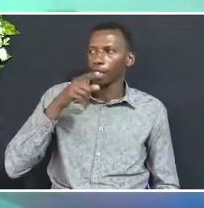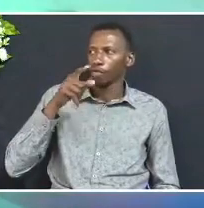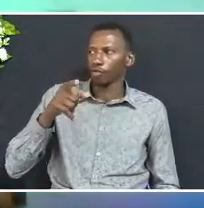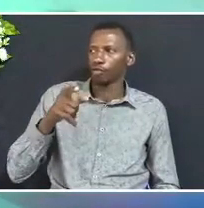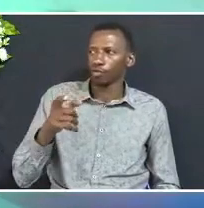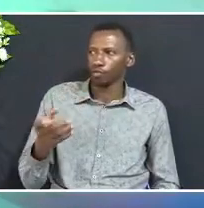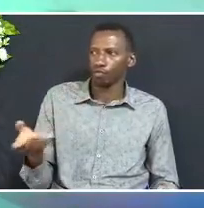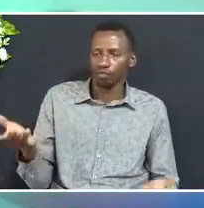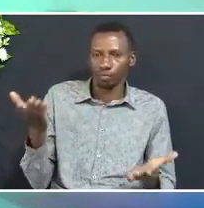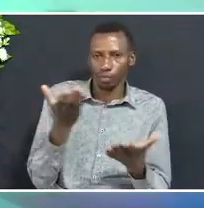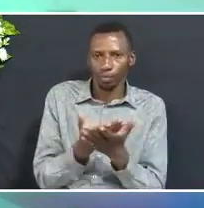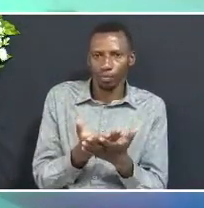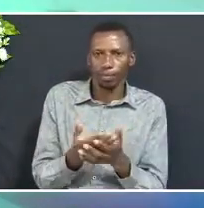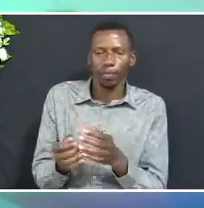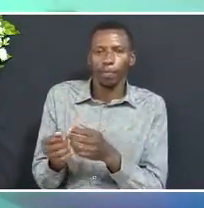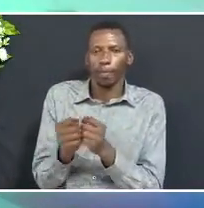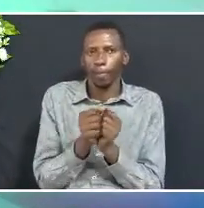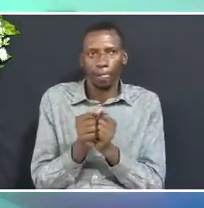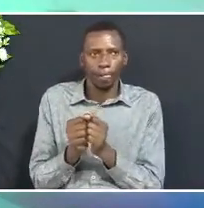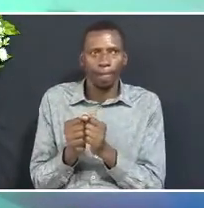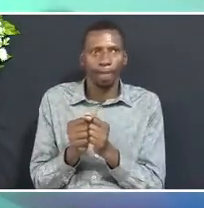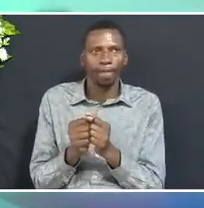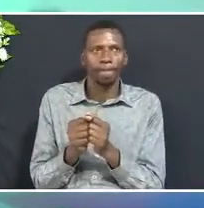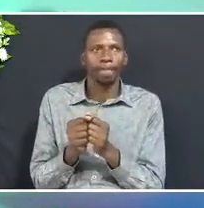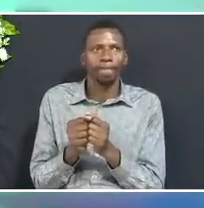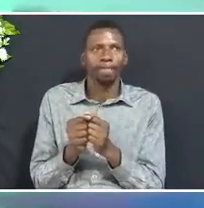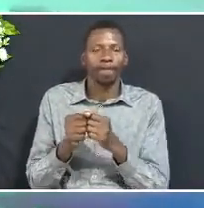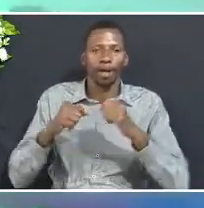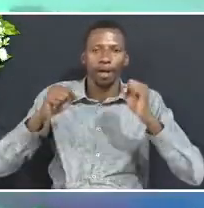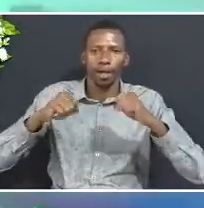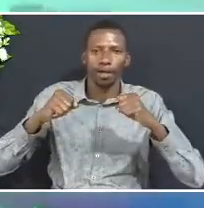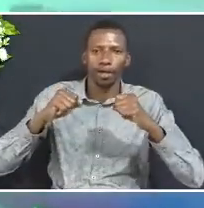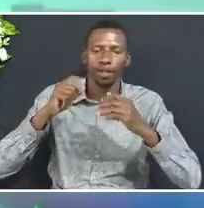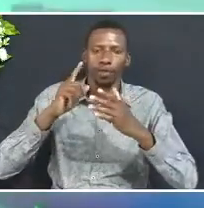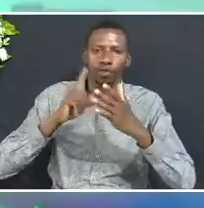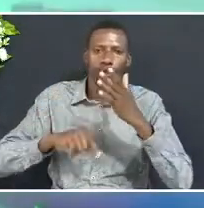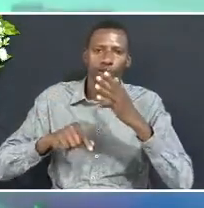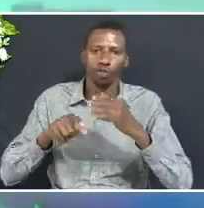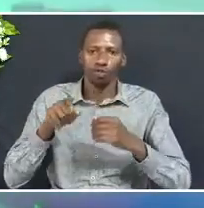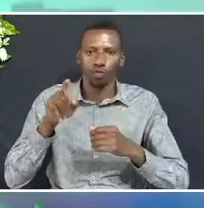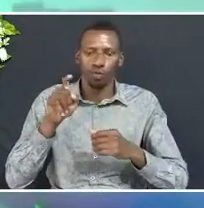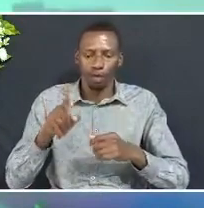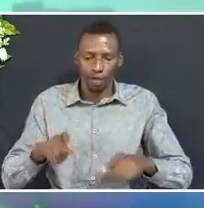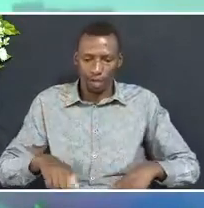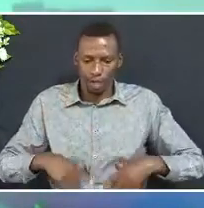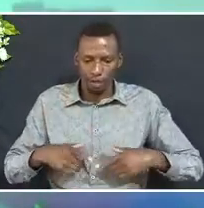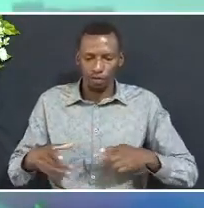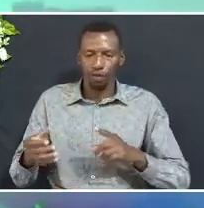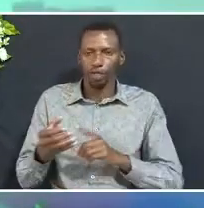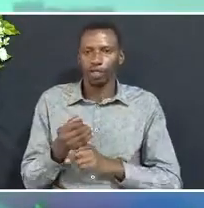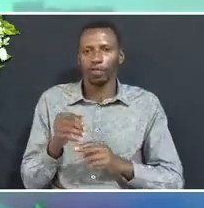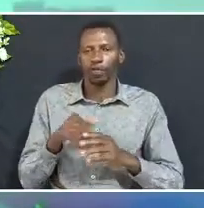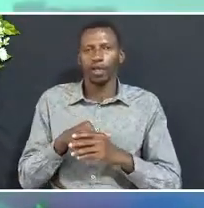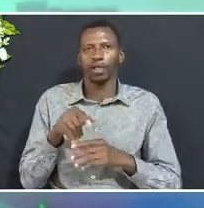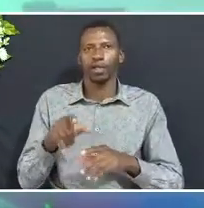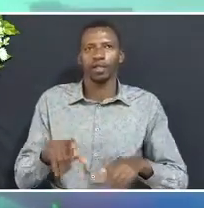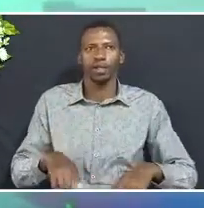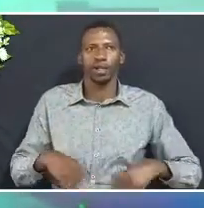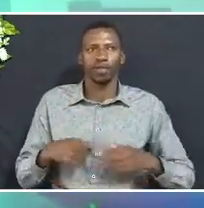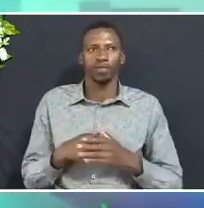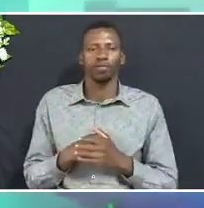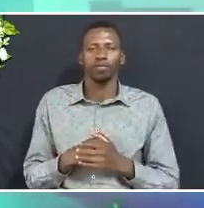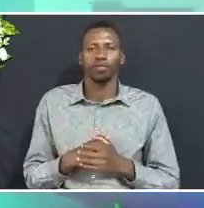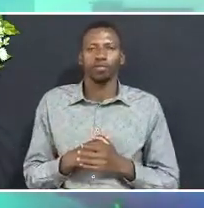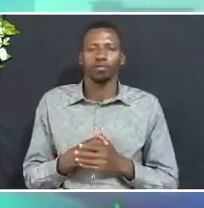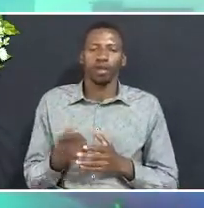on board with him and in agreement with what you must live to accomplish in this life. So he came to a